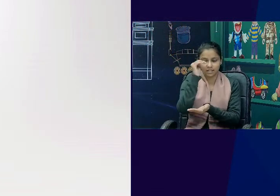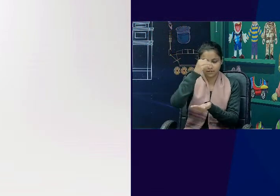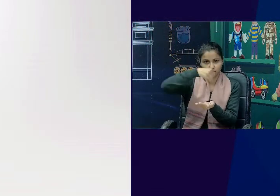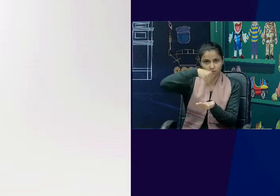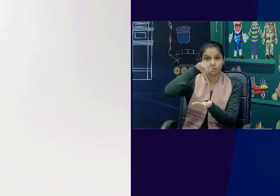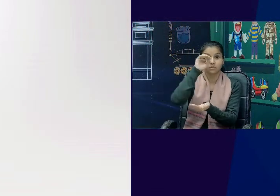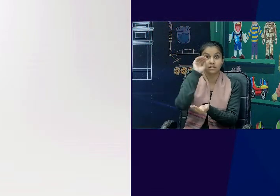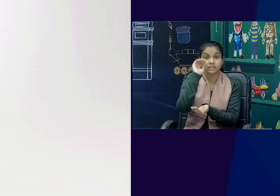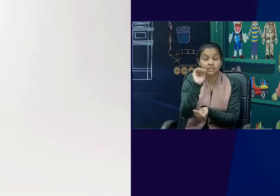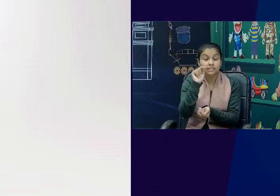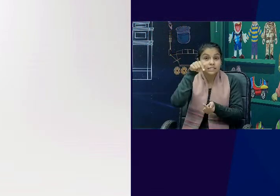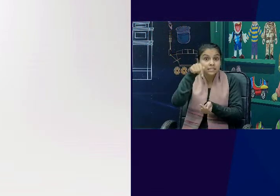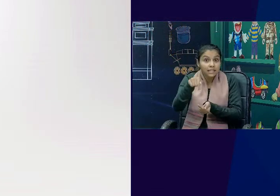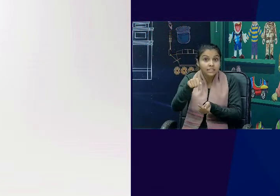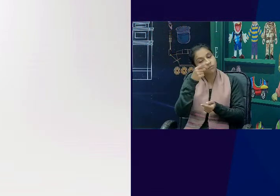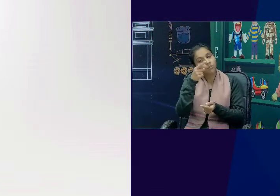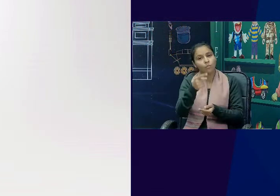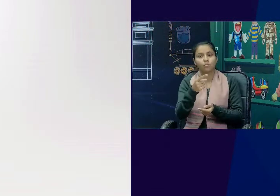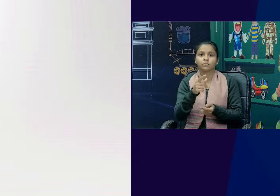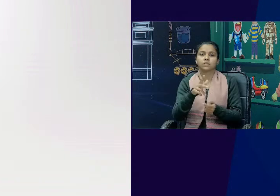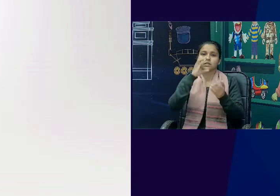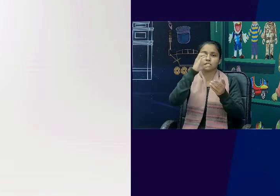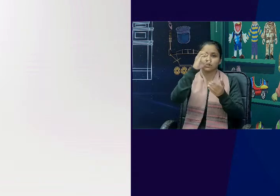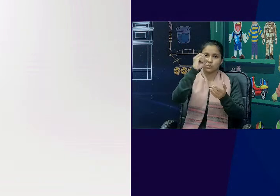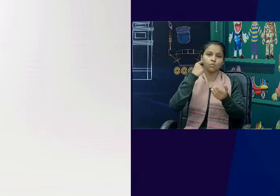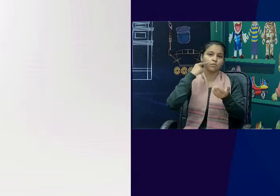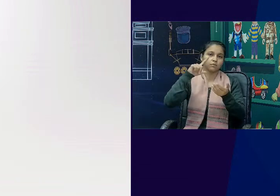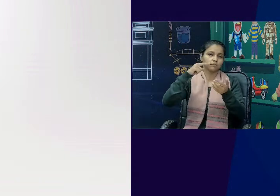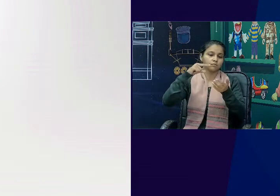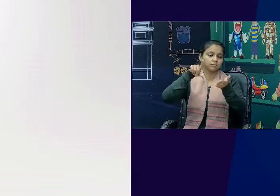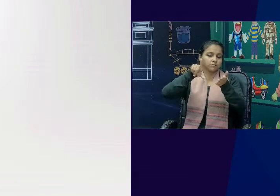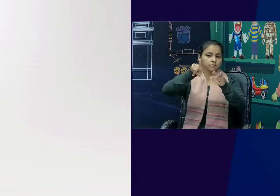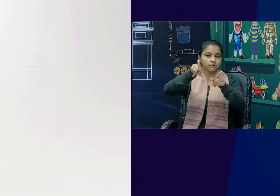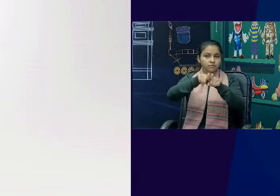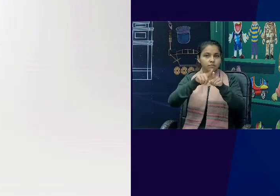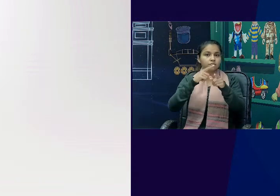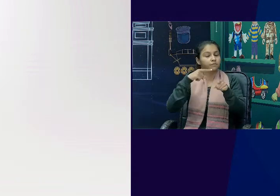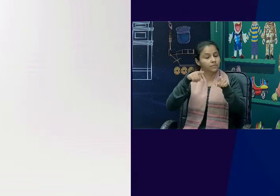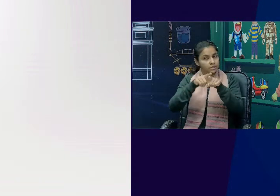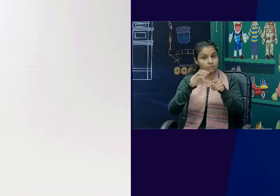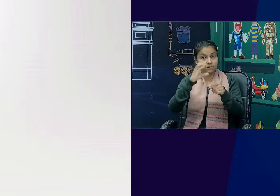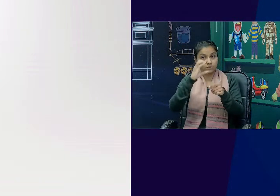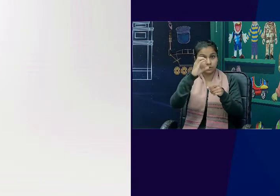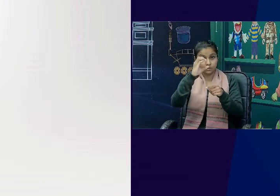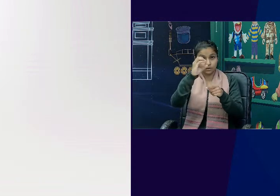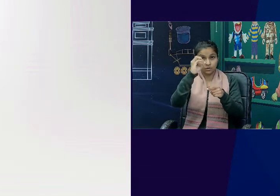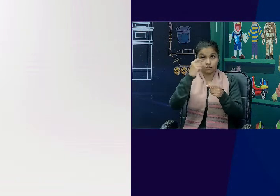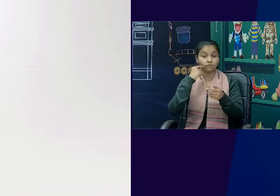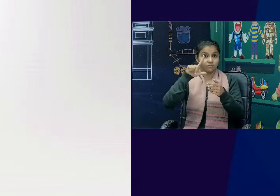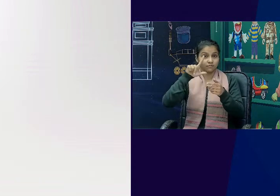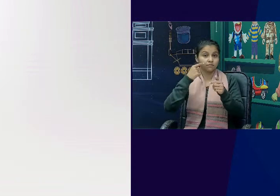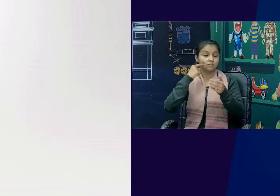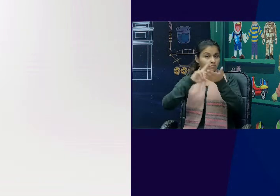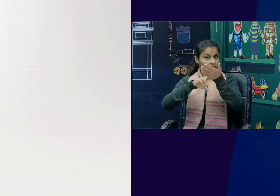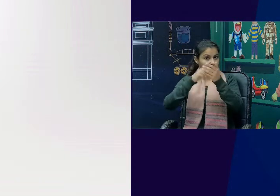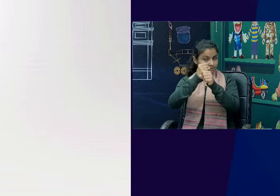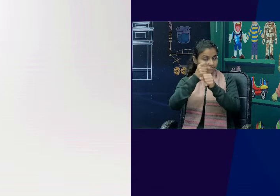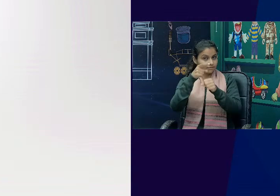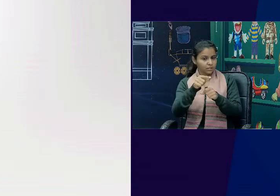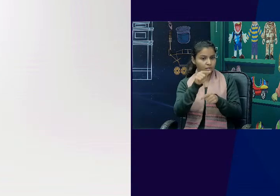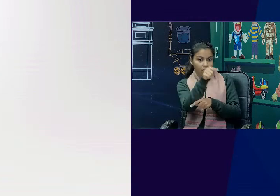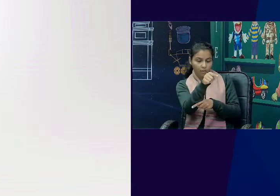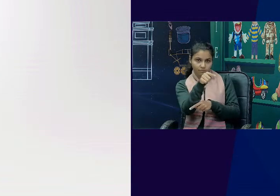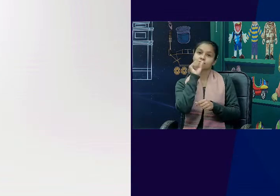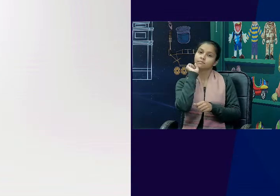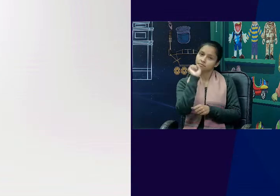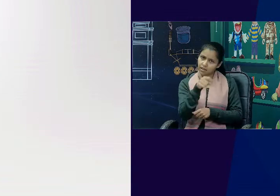This position is known as coiling, in which the snake sits. So we can show this photo to the students, and then we can point out that